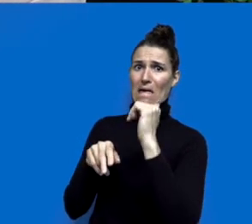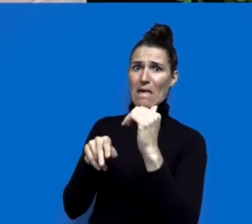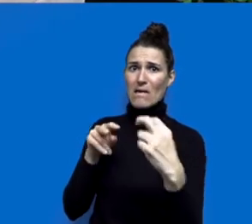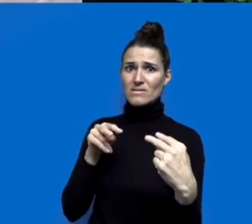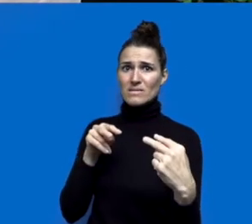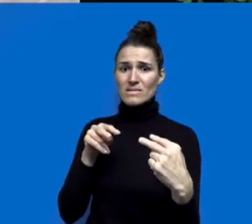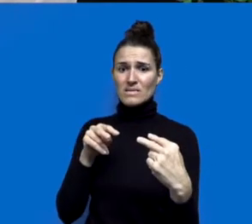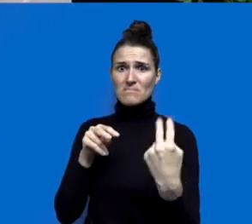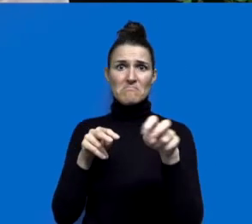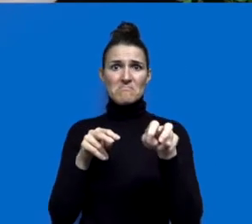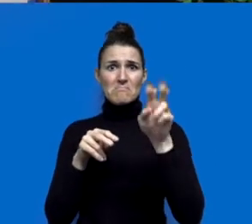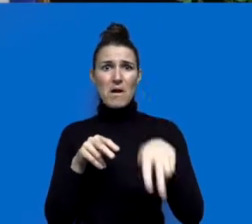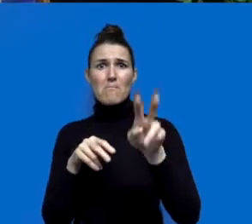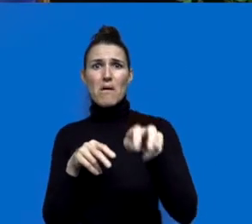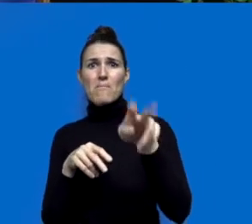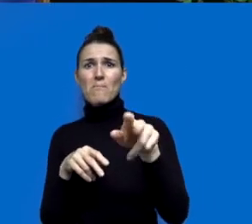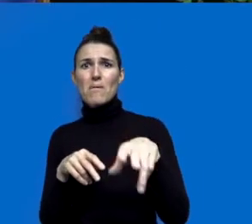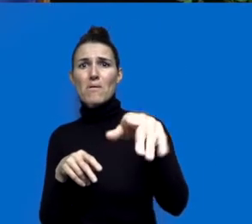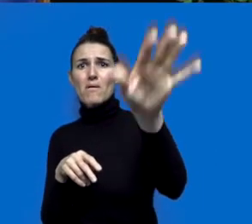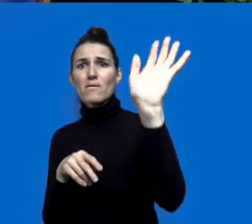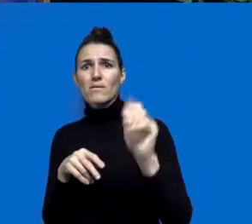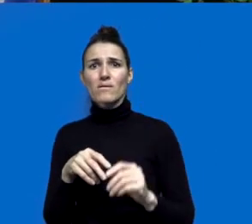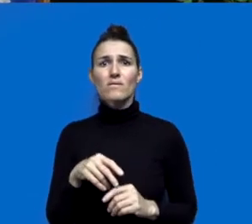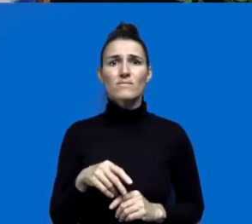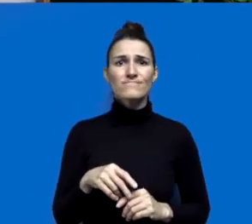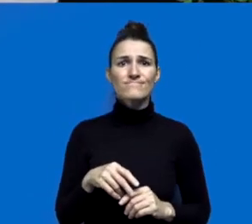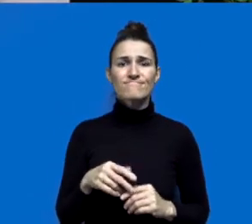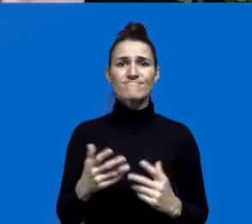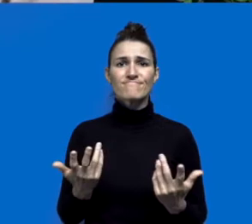bah," and the sheep galloped away.